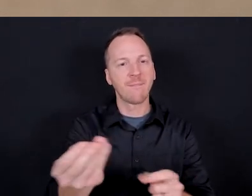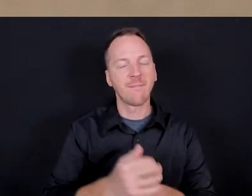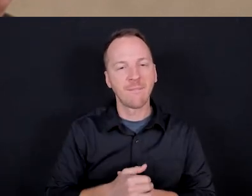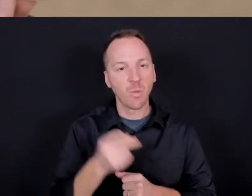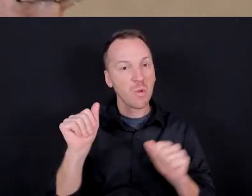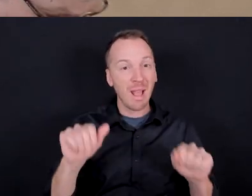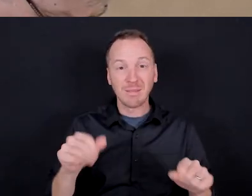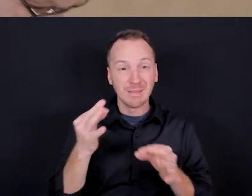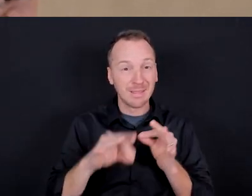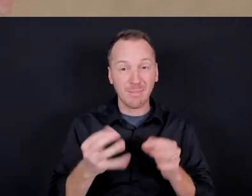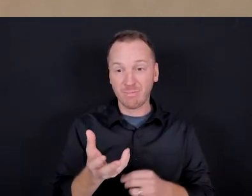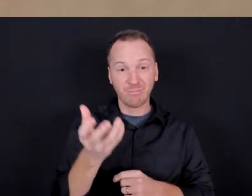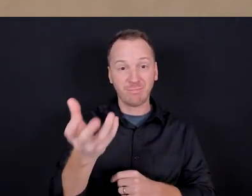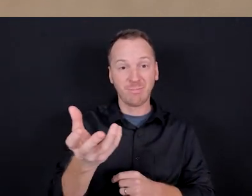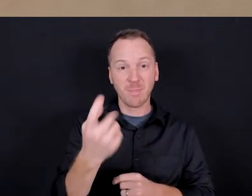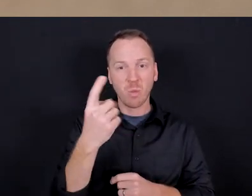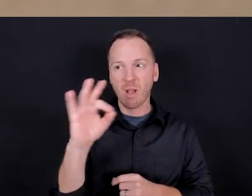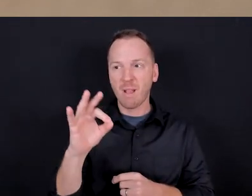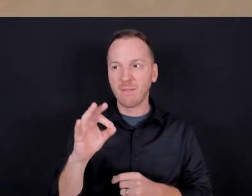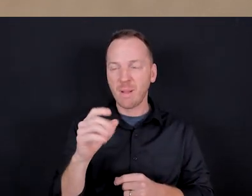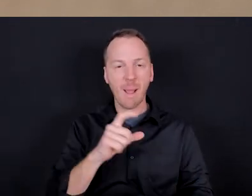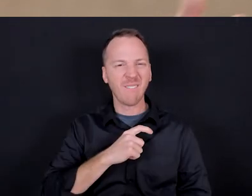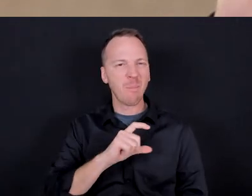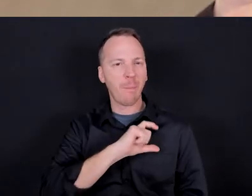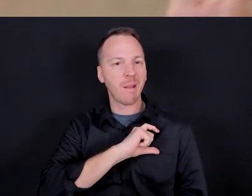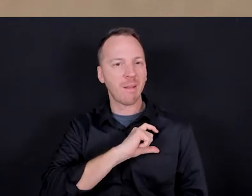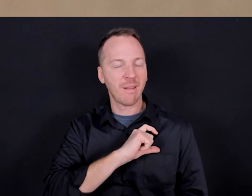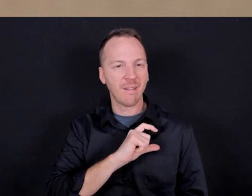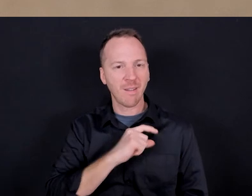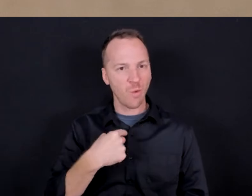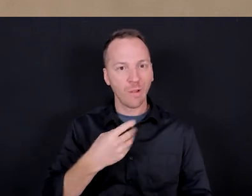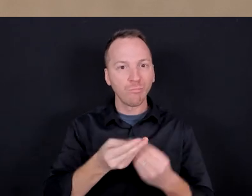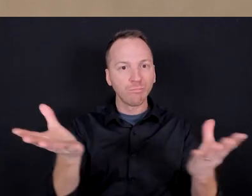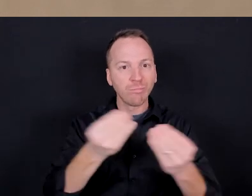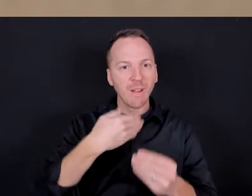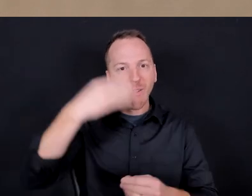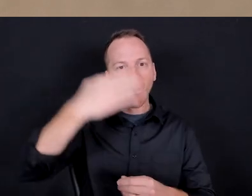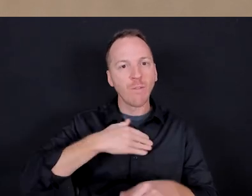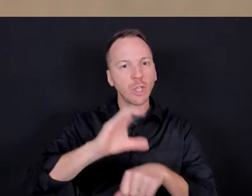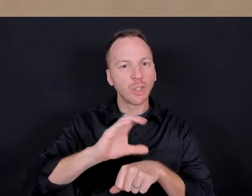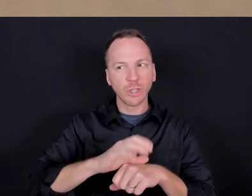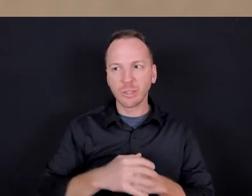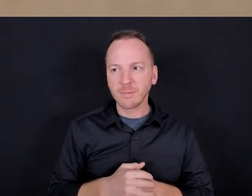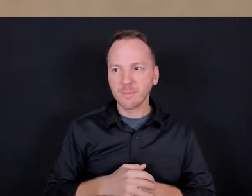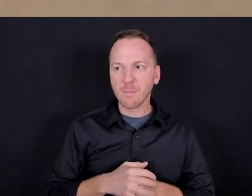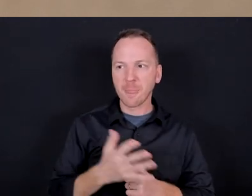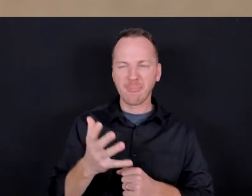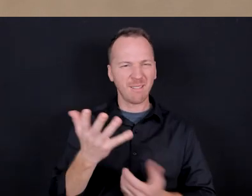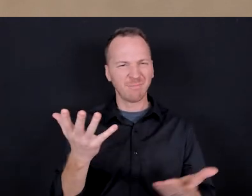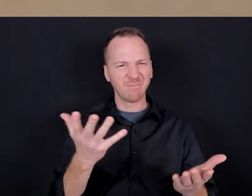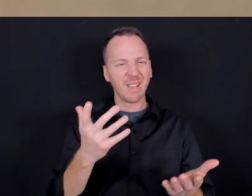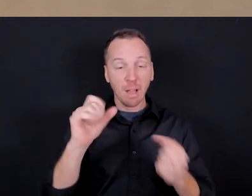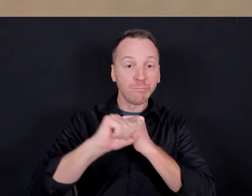you can do it by simply handing them one of these free buttons that we give out in the front of our church that doesn't just